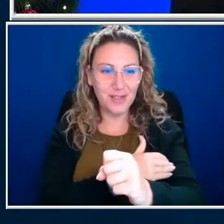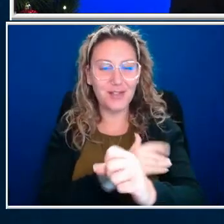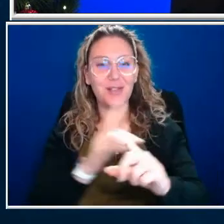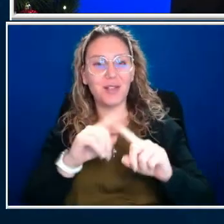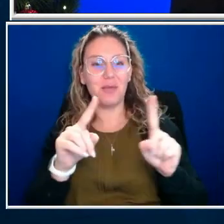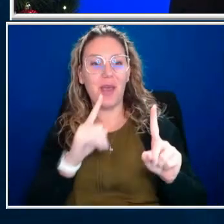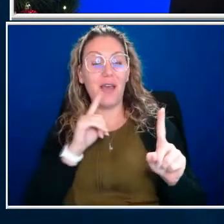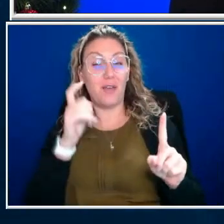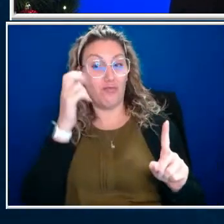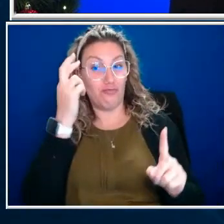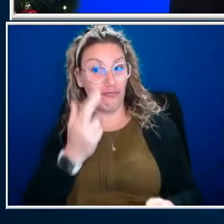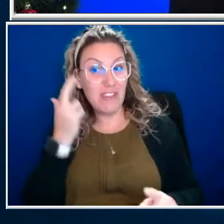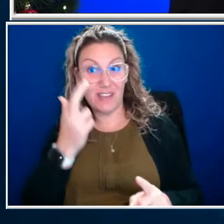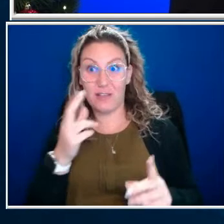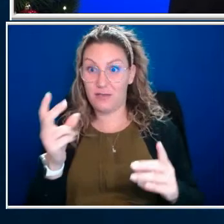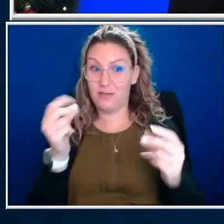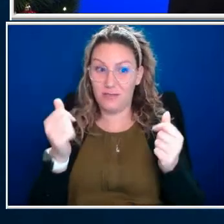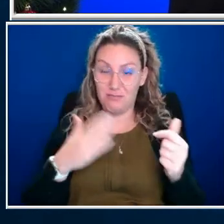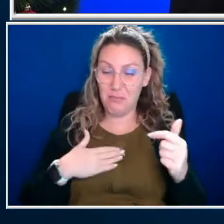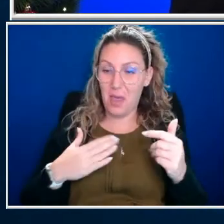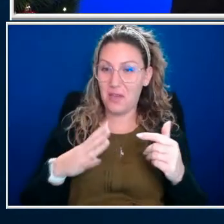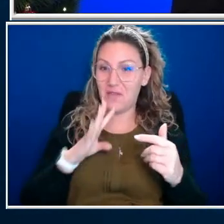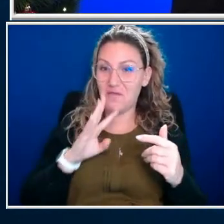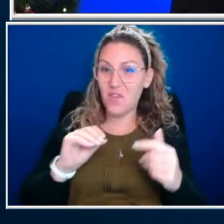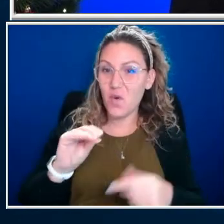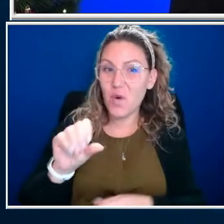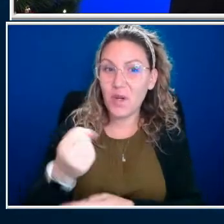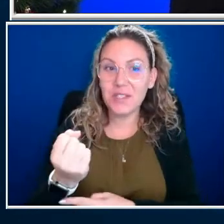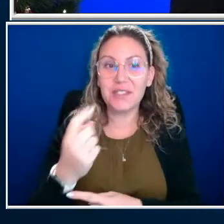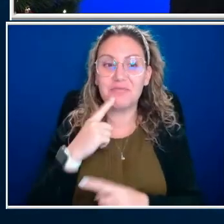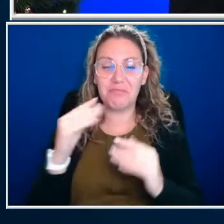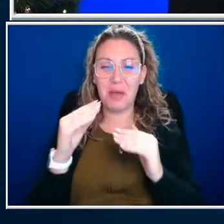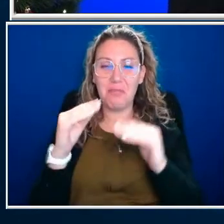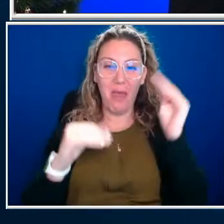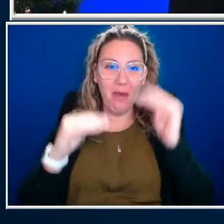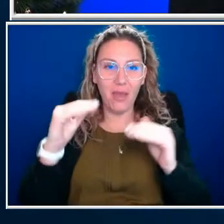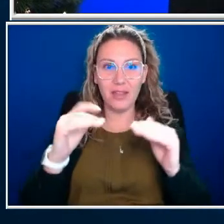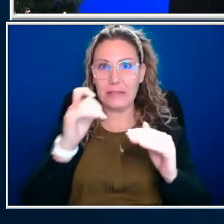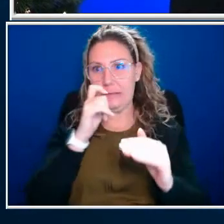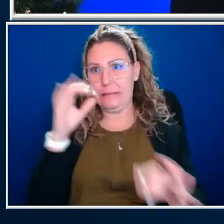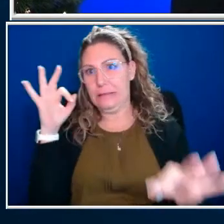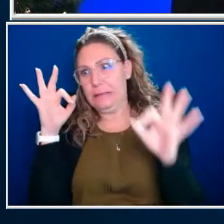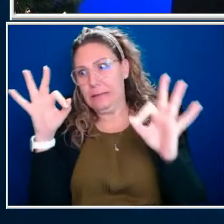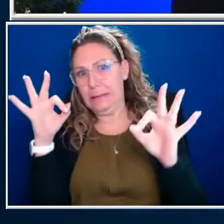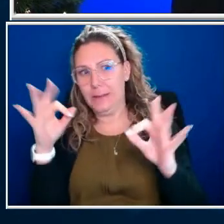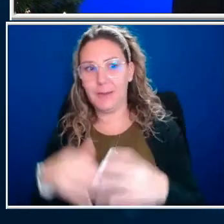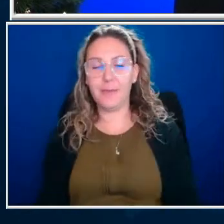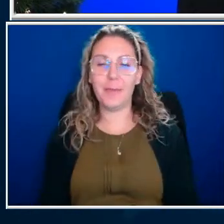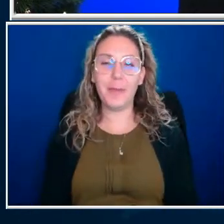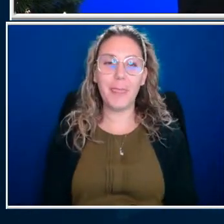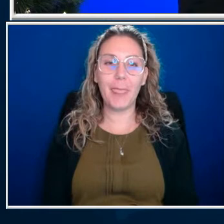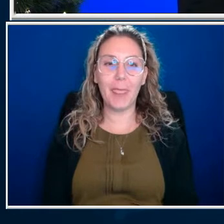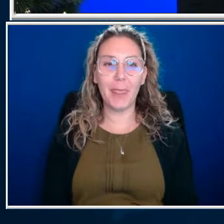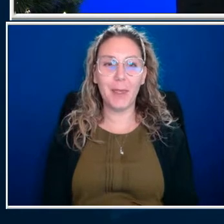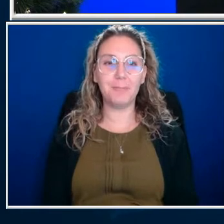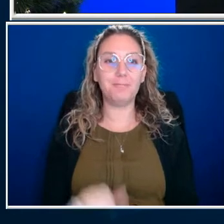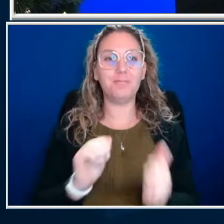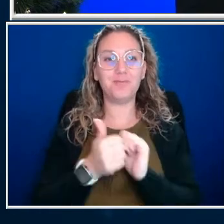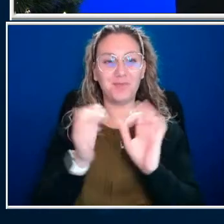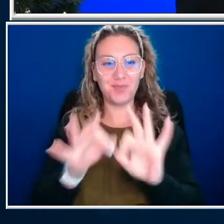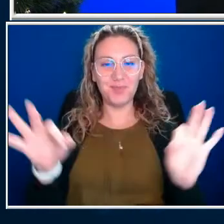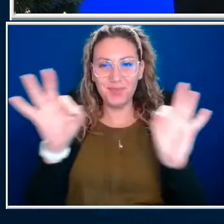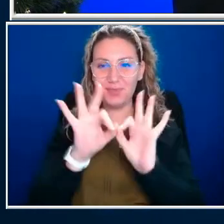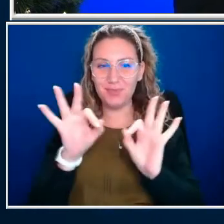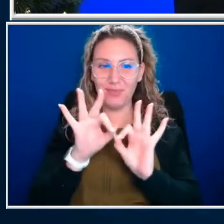that in my 40s, my balance is not quite where I feel like it should be. So how important is it, even these simple exercises